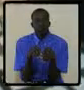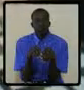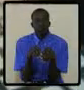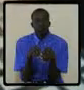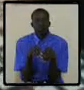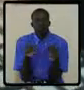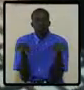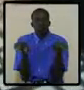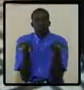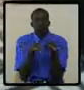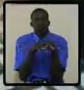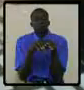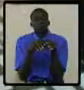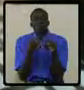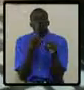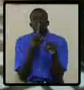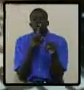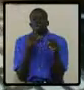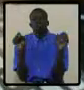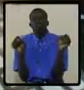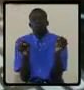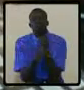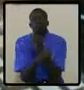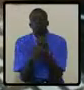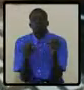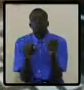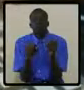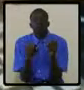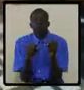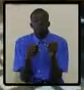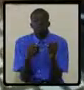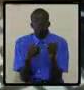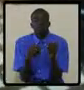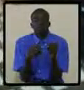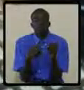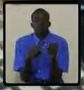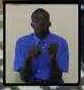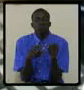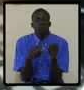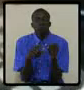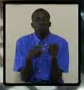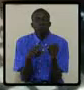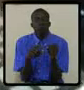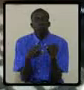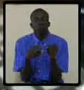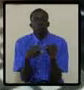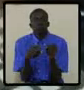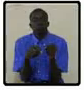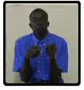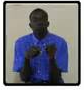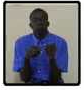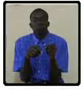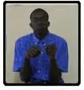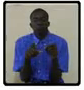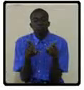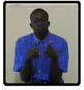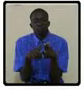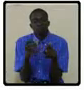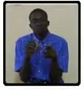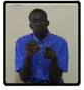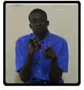Nope, it does not burn. The hot iron simply glows and gives off yellow sparks. The result is still iron